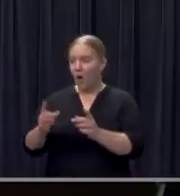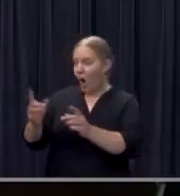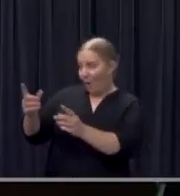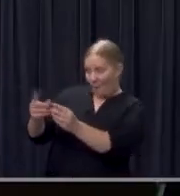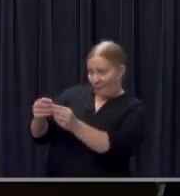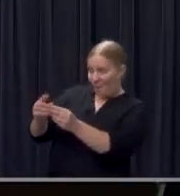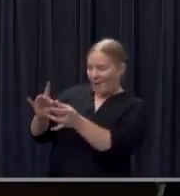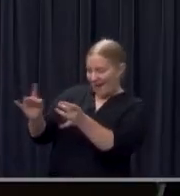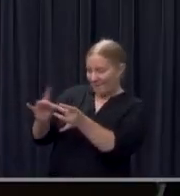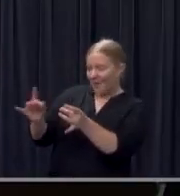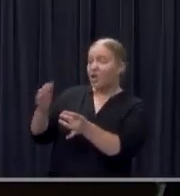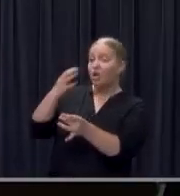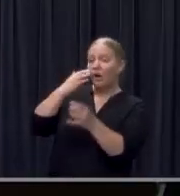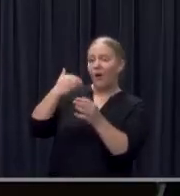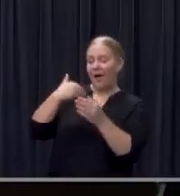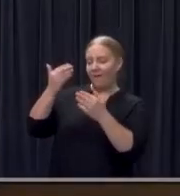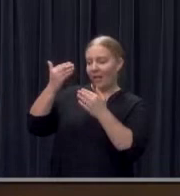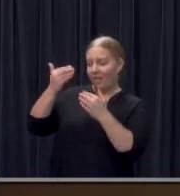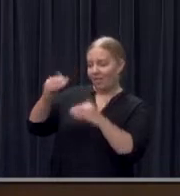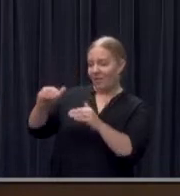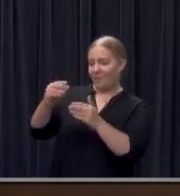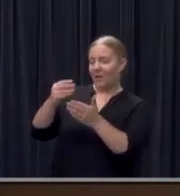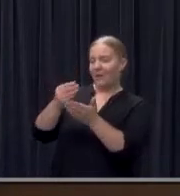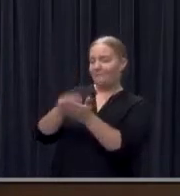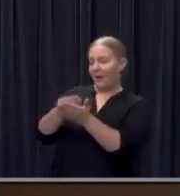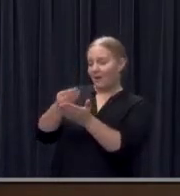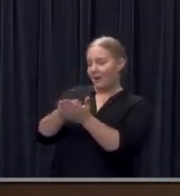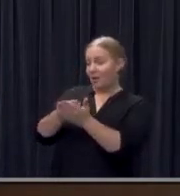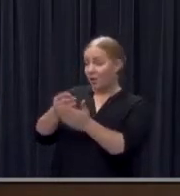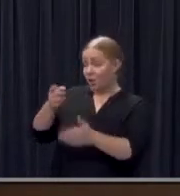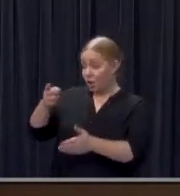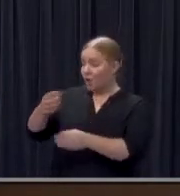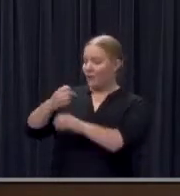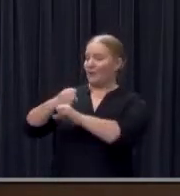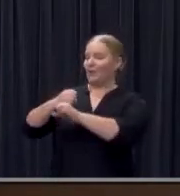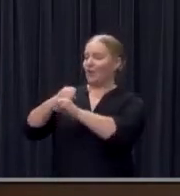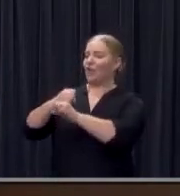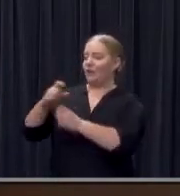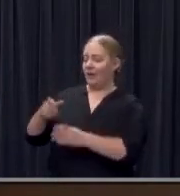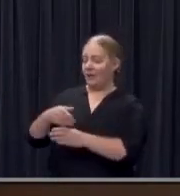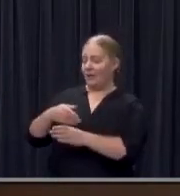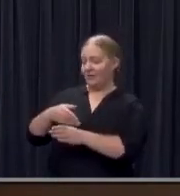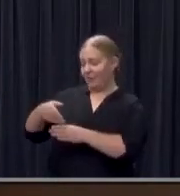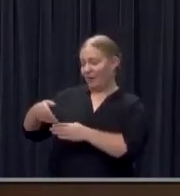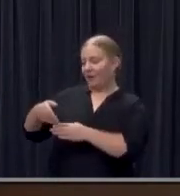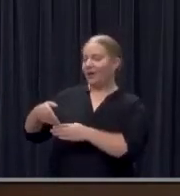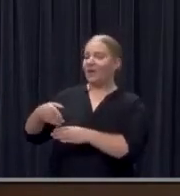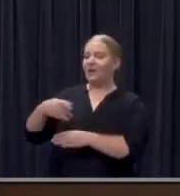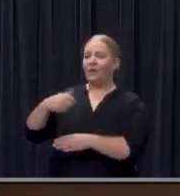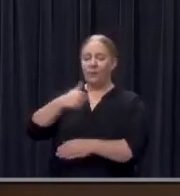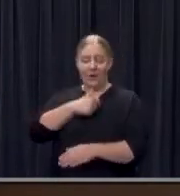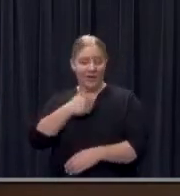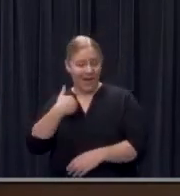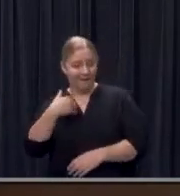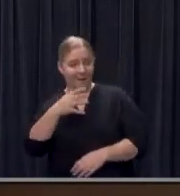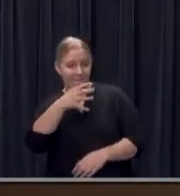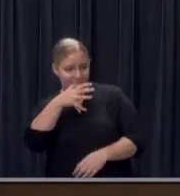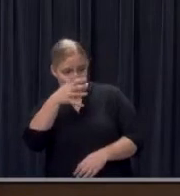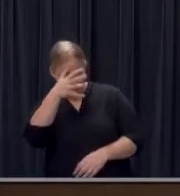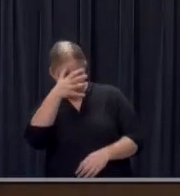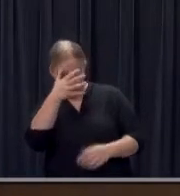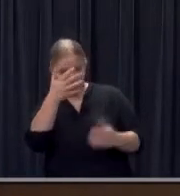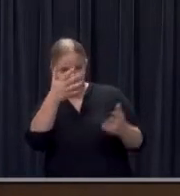comment. So, when we have a limited pot of money, and then you as security specialists look at it, and we've got parents wanting to